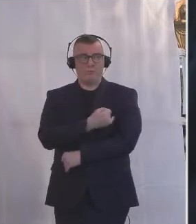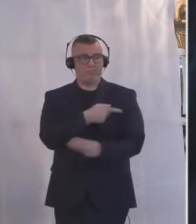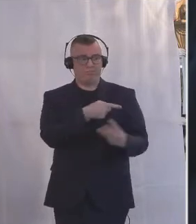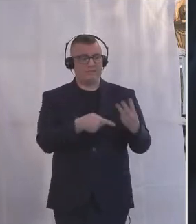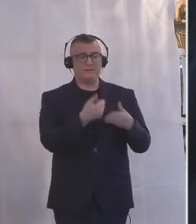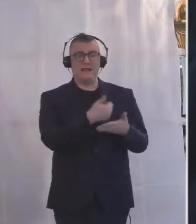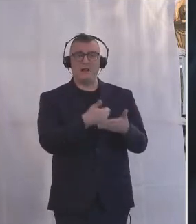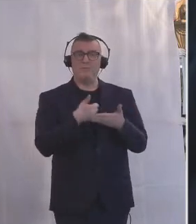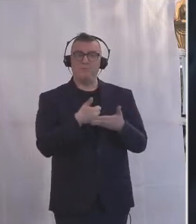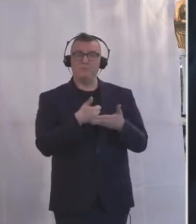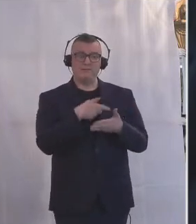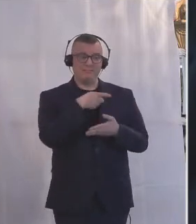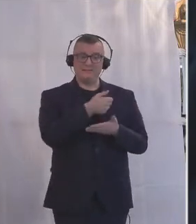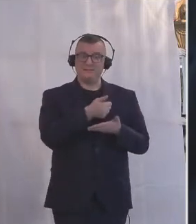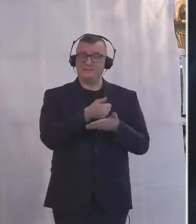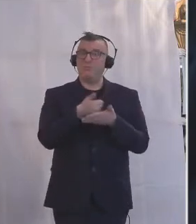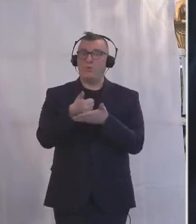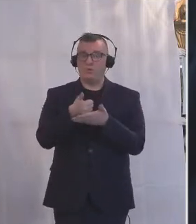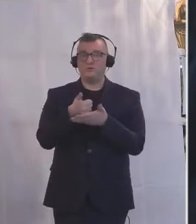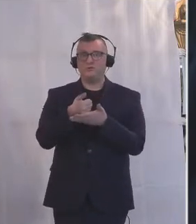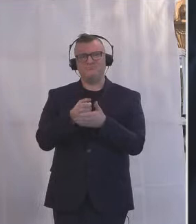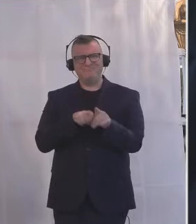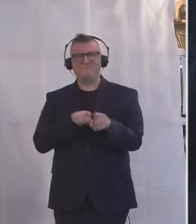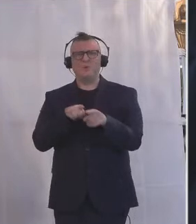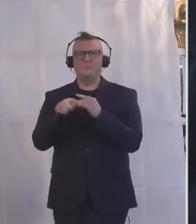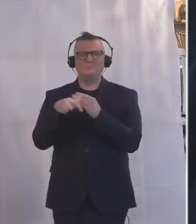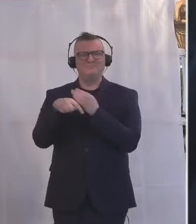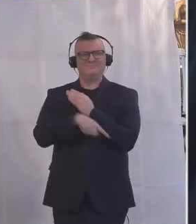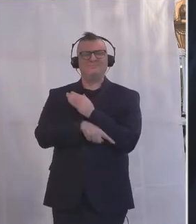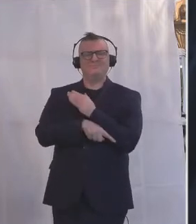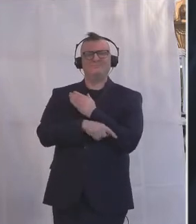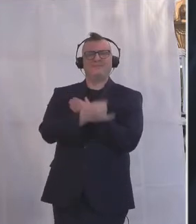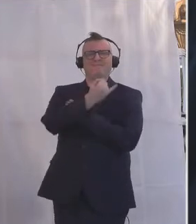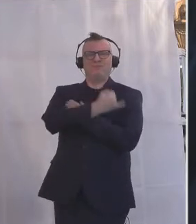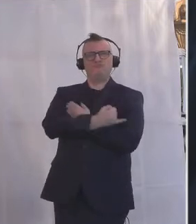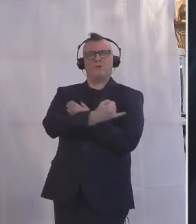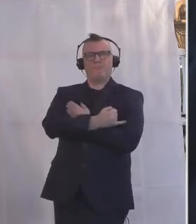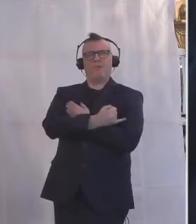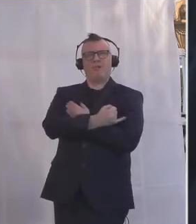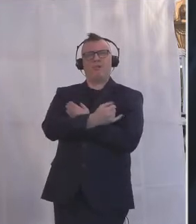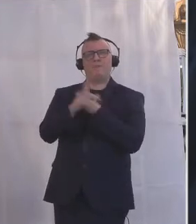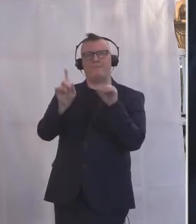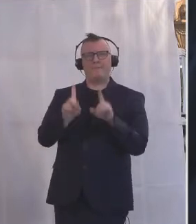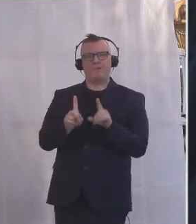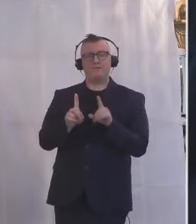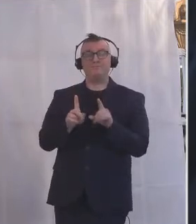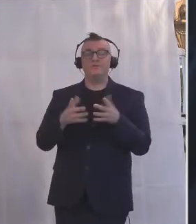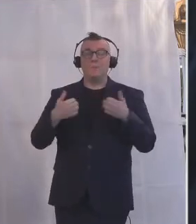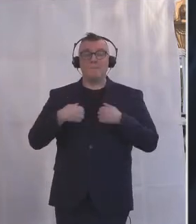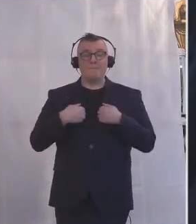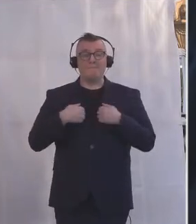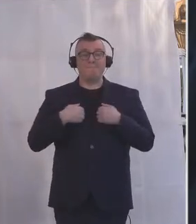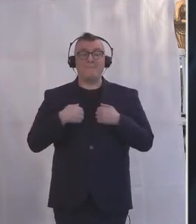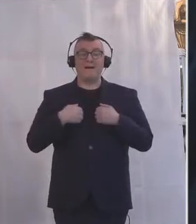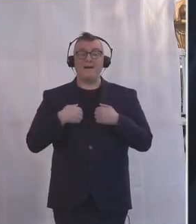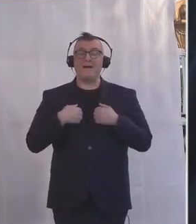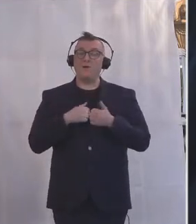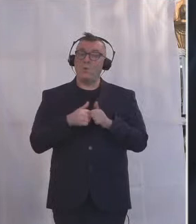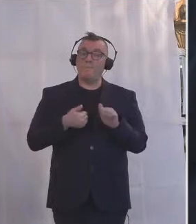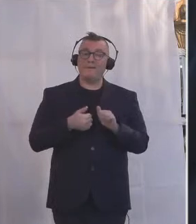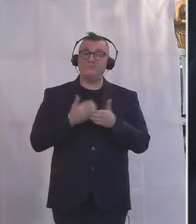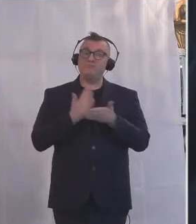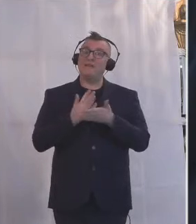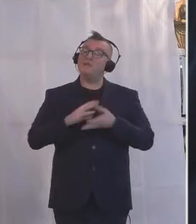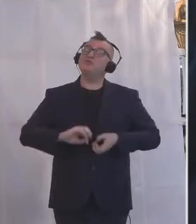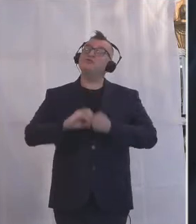most vulnerable people. So Tay Training Consultancy is actually a creative solution, and I'm